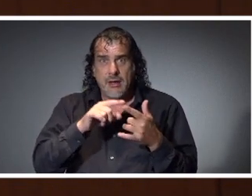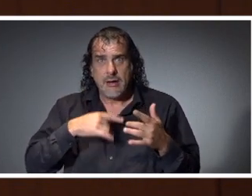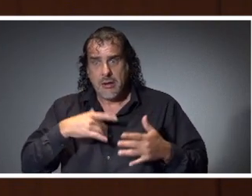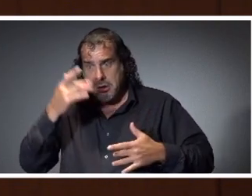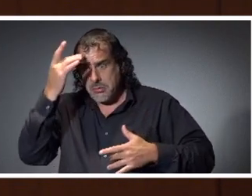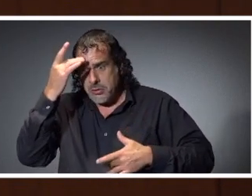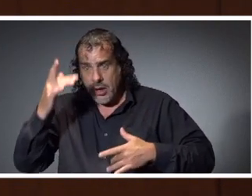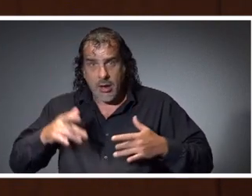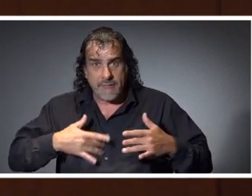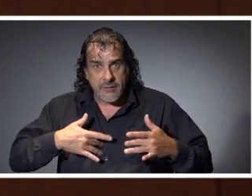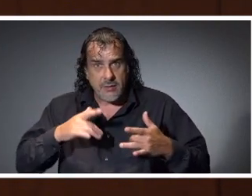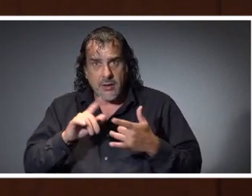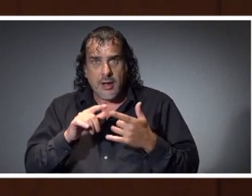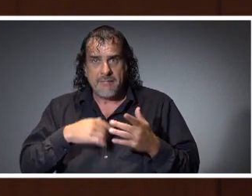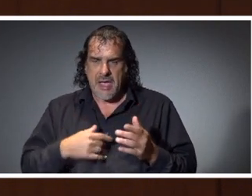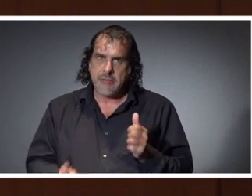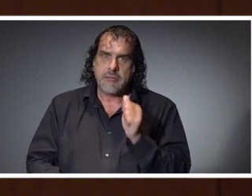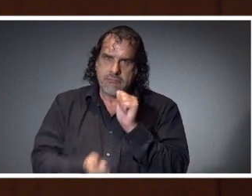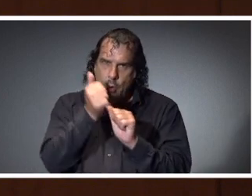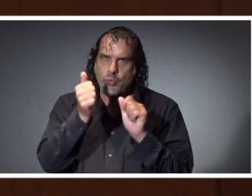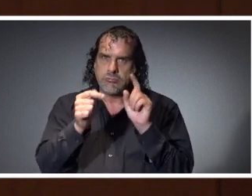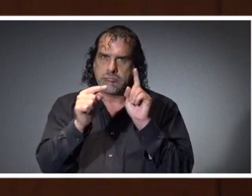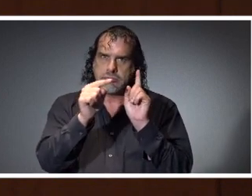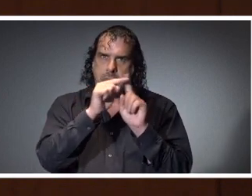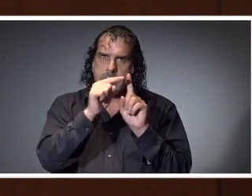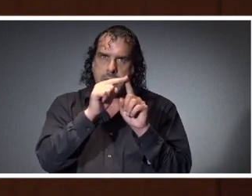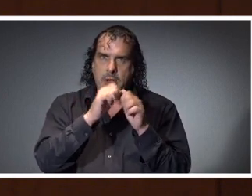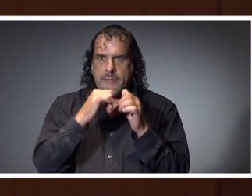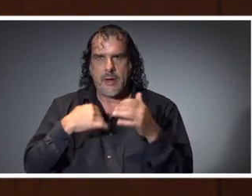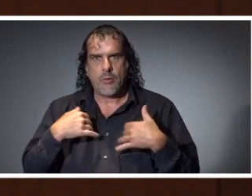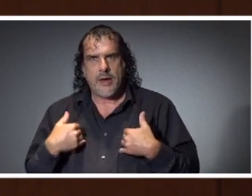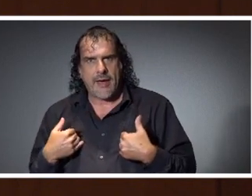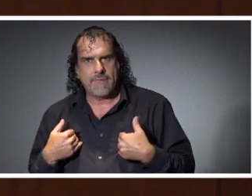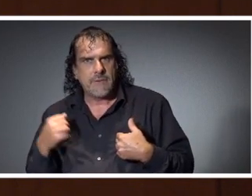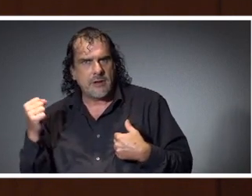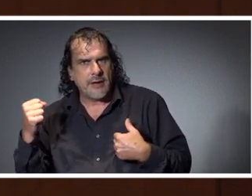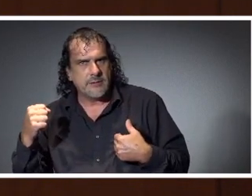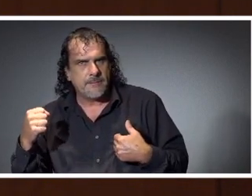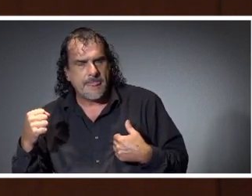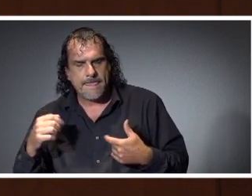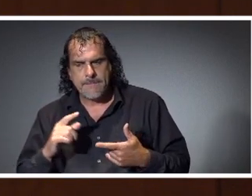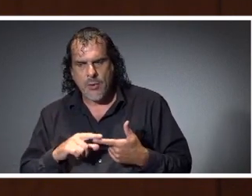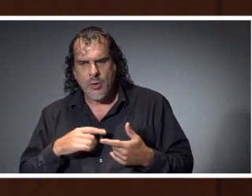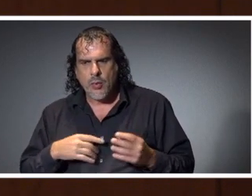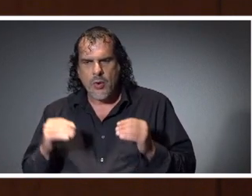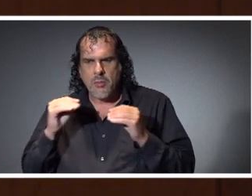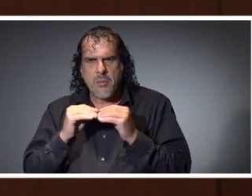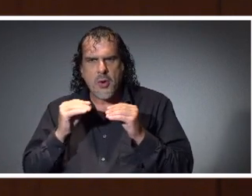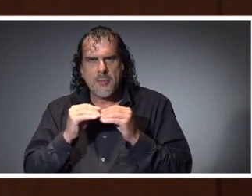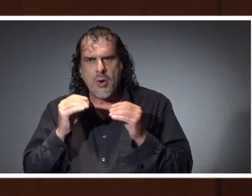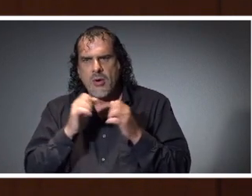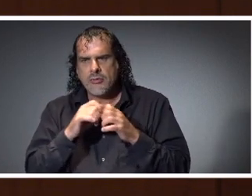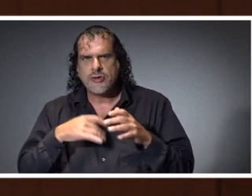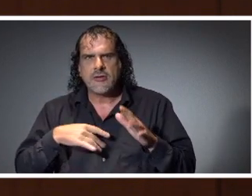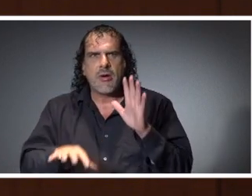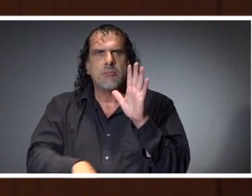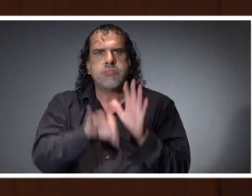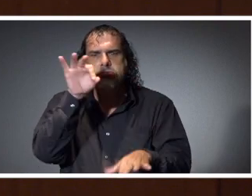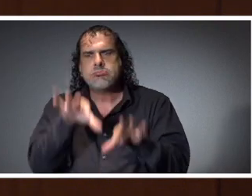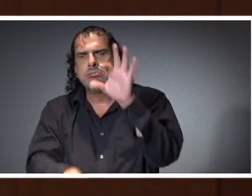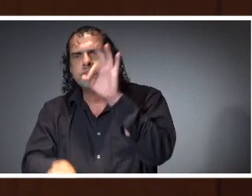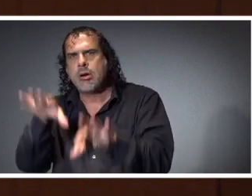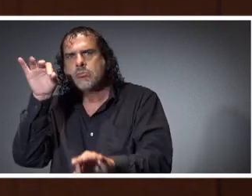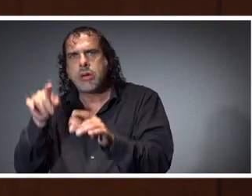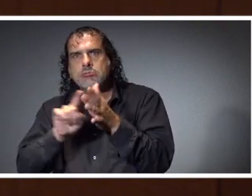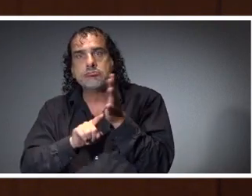to be the predominant number of tests that people are doing through the private system. And we do want to do more and more surveillance. But, people don't